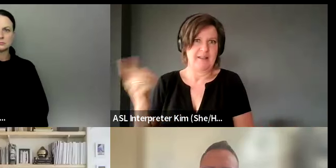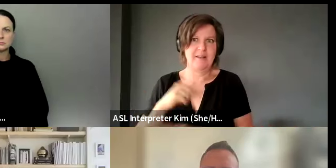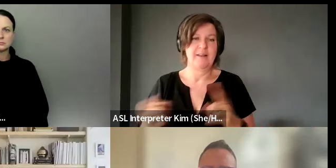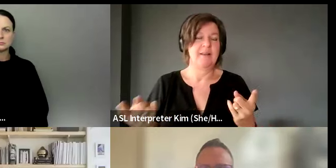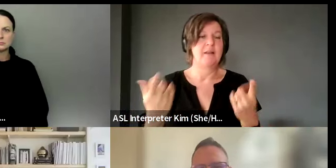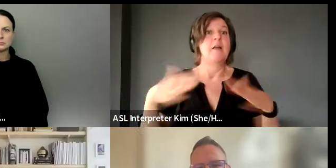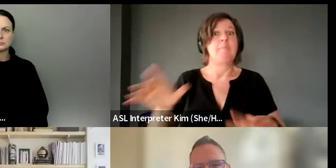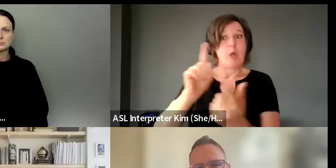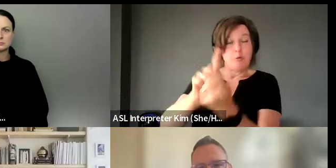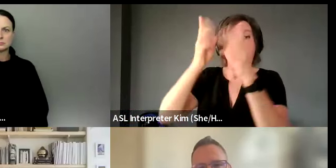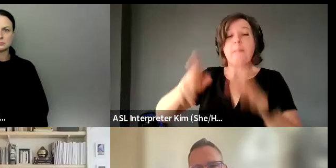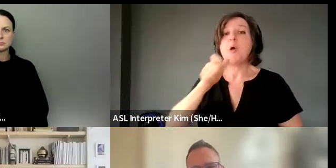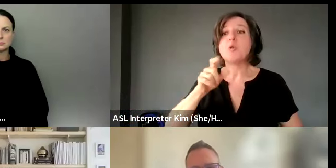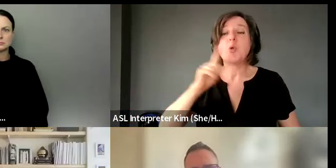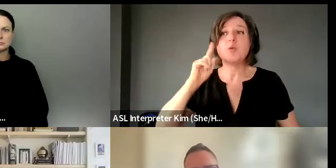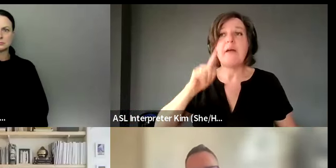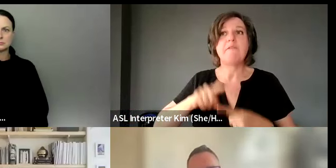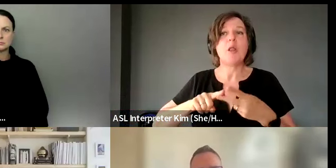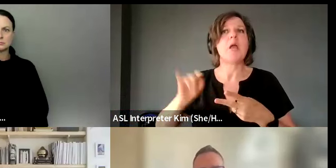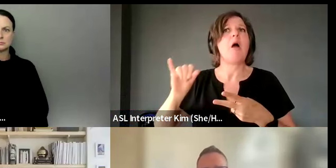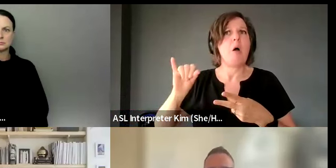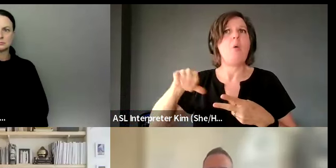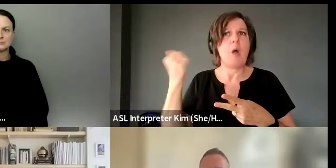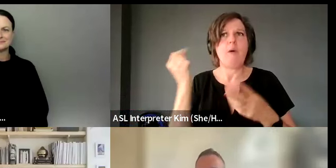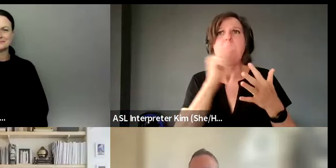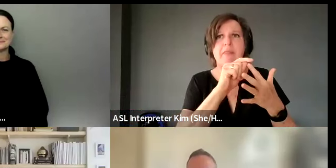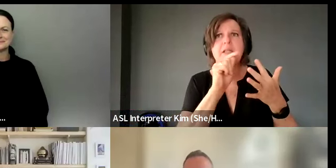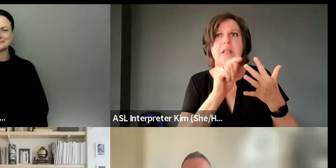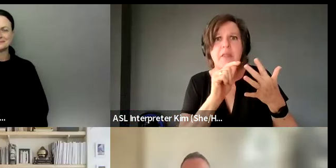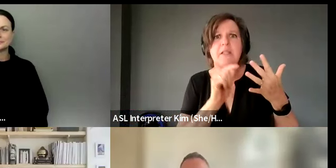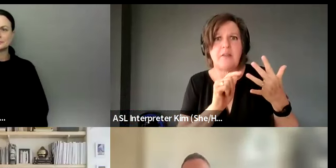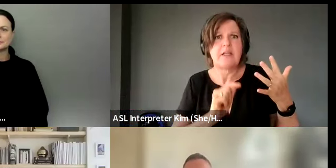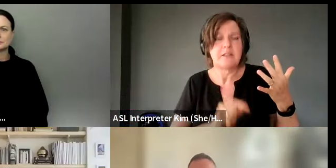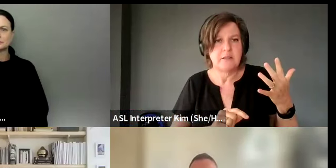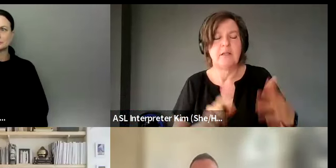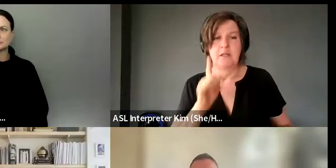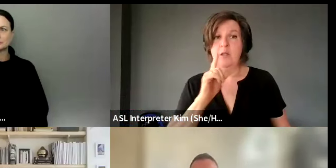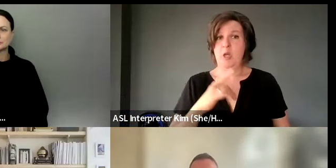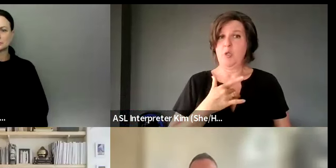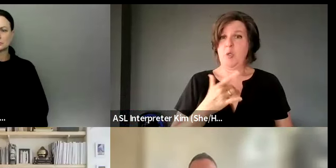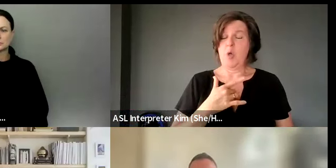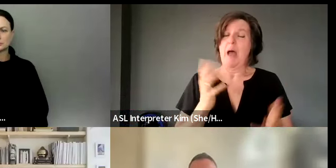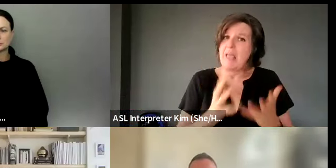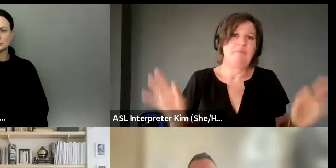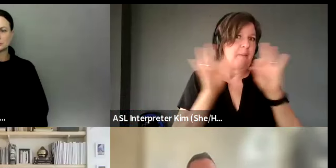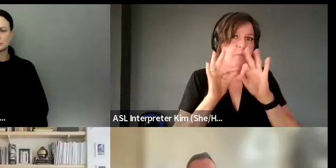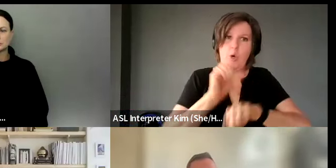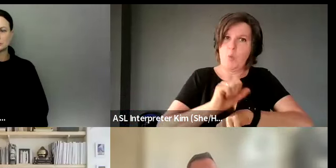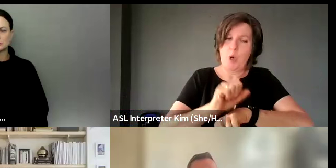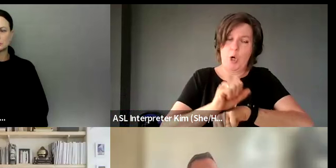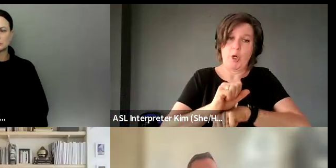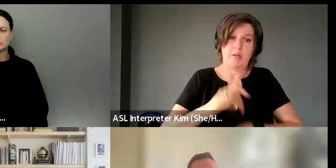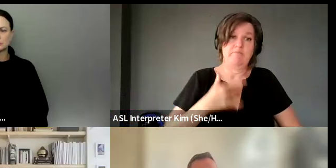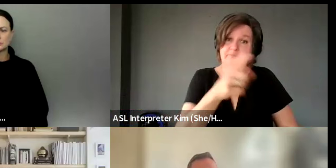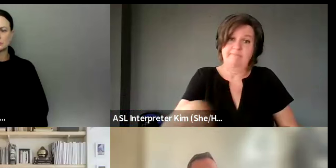once you meet someone who's deaf, you're like, oh yeah, and what about all these other things? So I think that's, so I really think it's really important work. So I think you